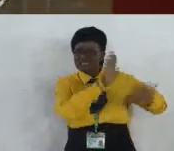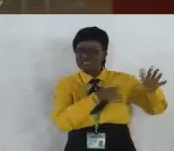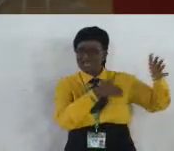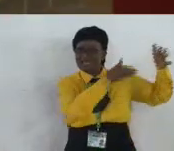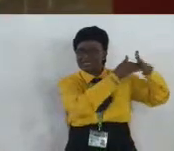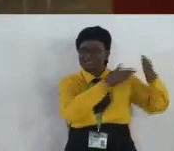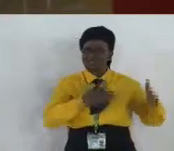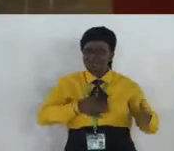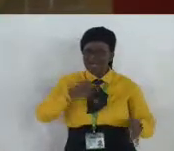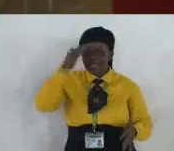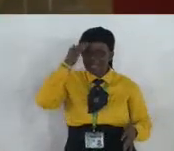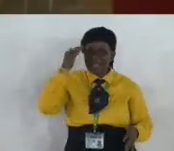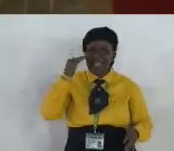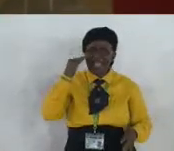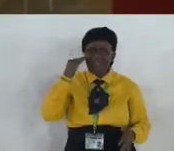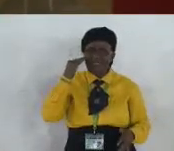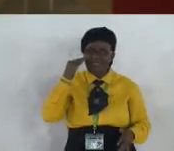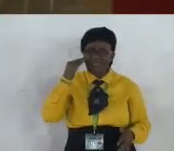and all the paths